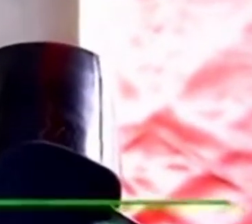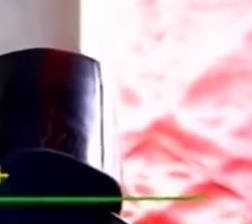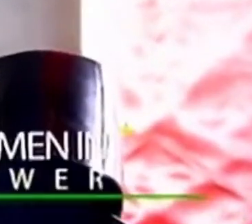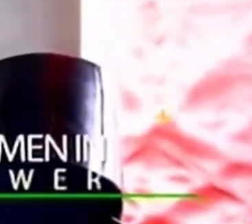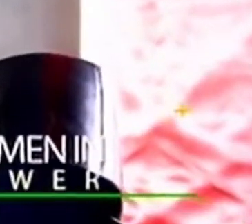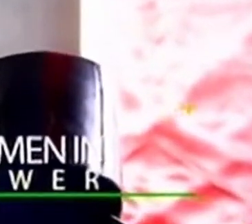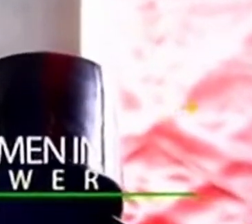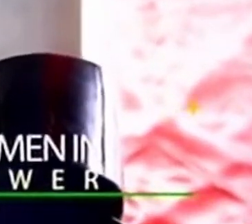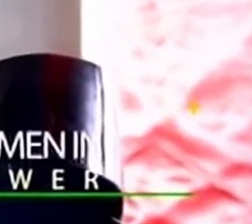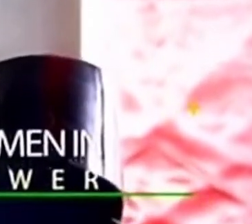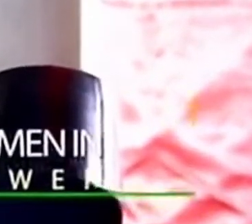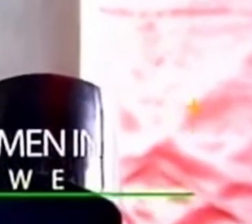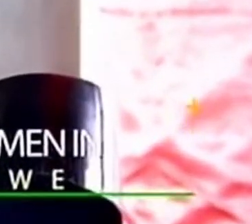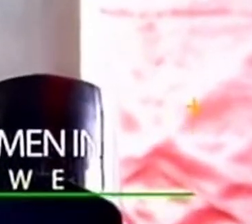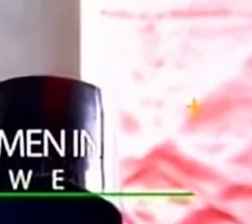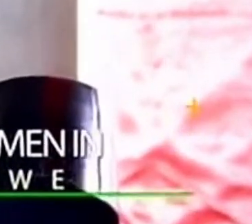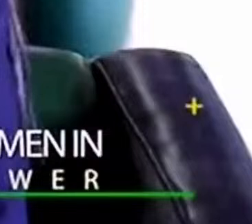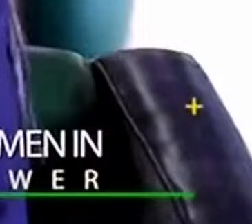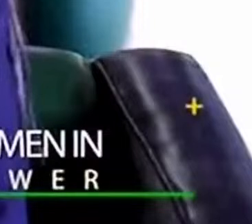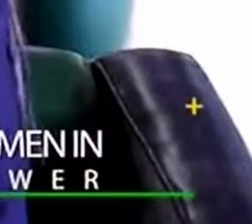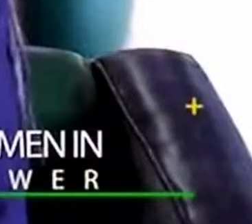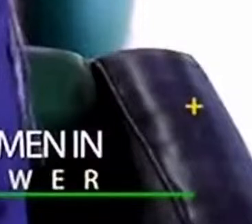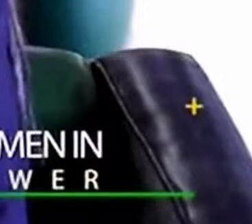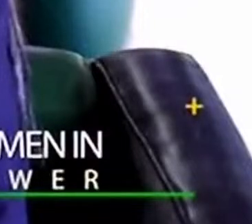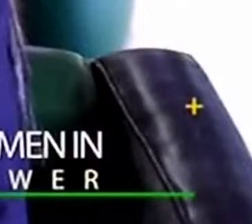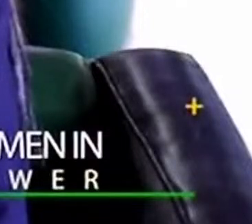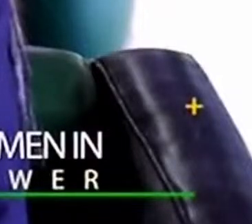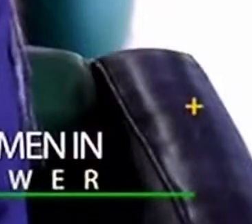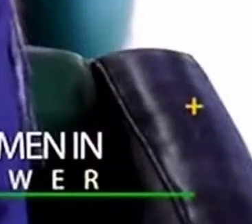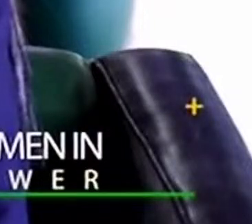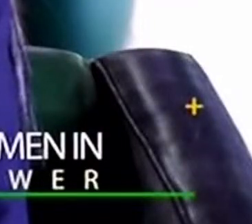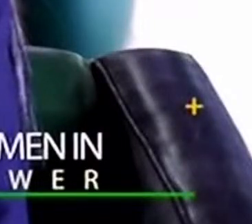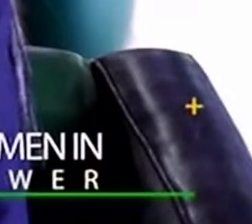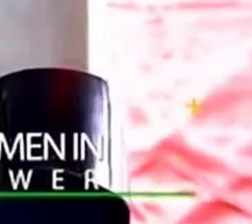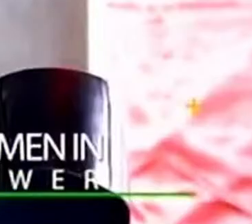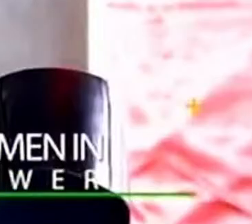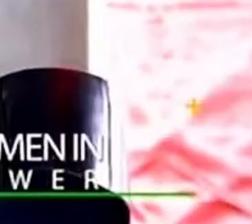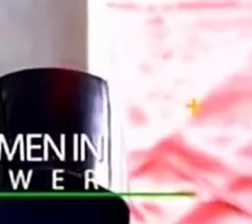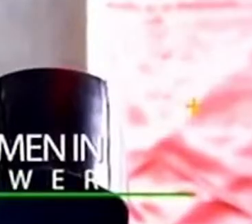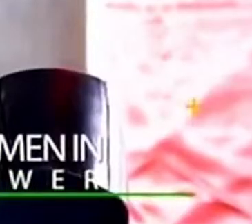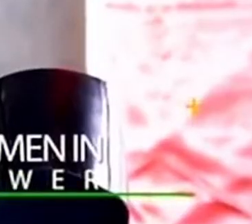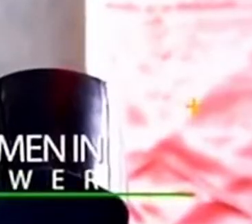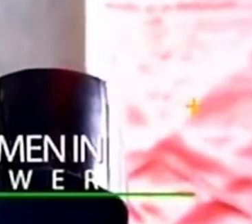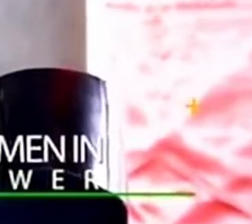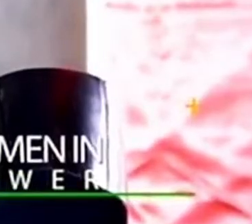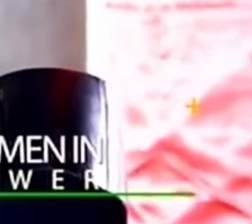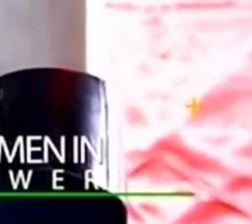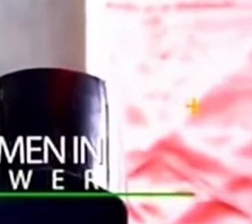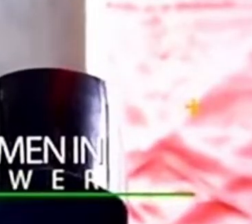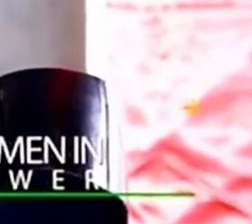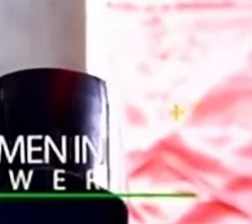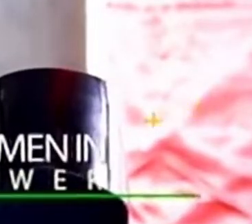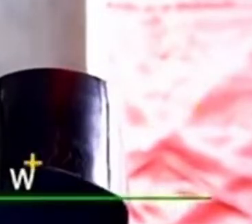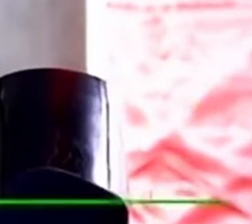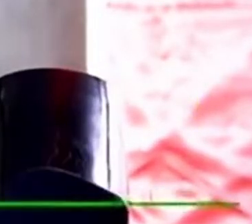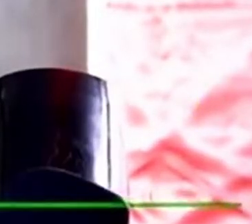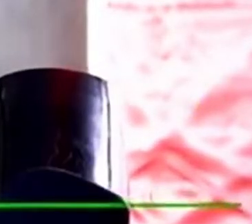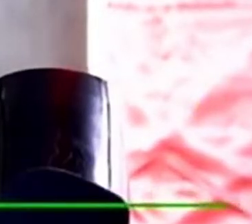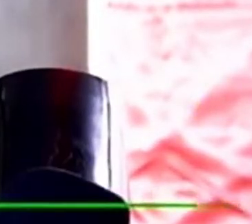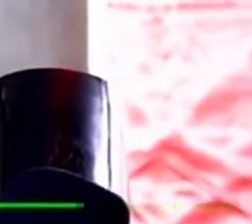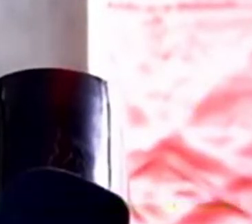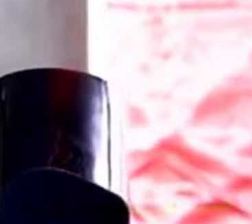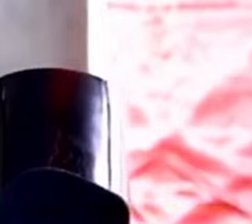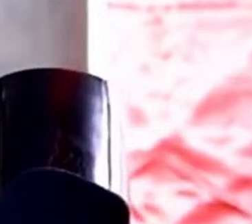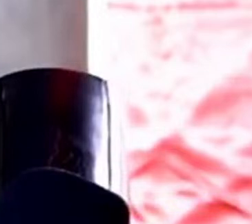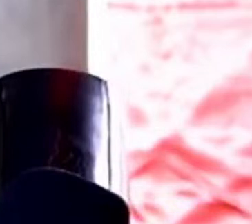trees. I'm planting moringa trees, and I've planted the pepper, piri piri, all